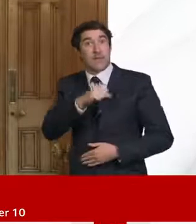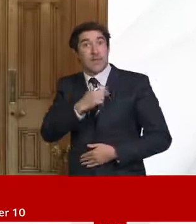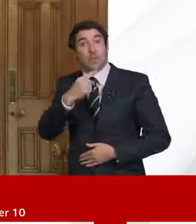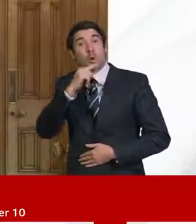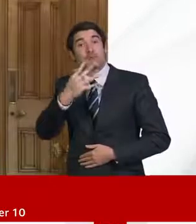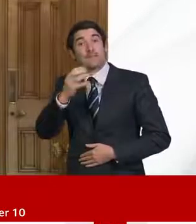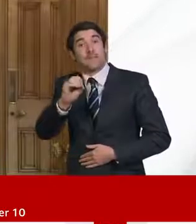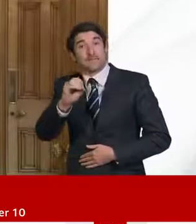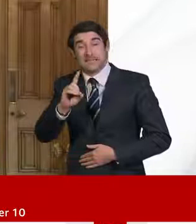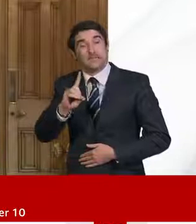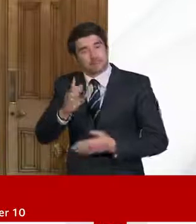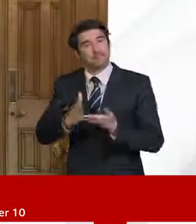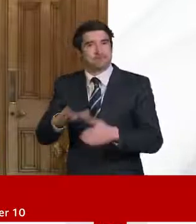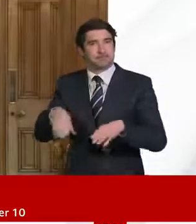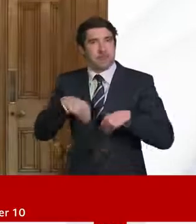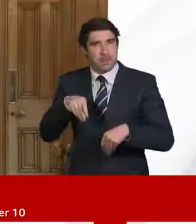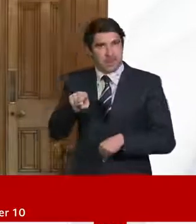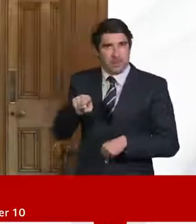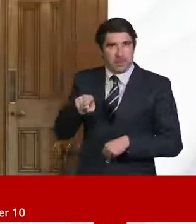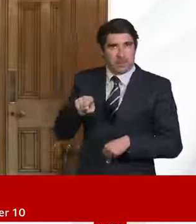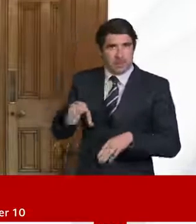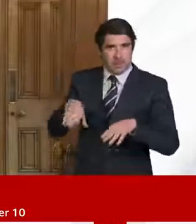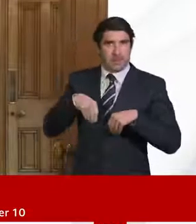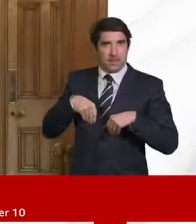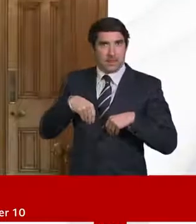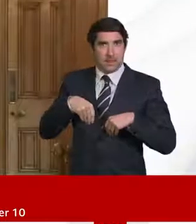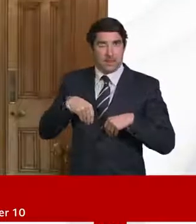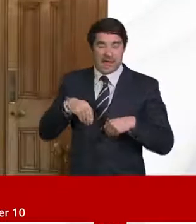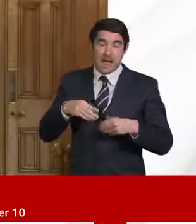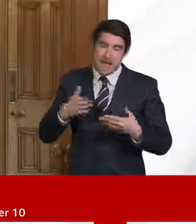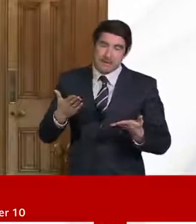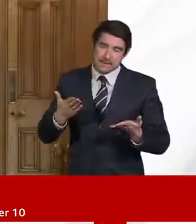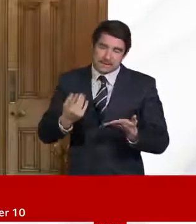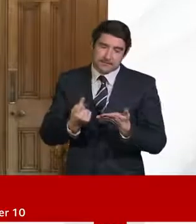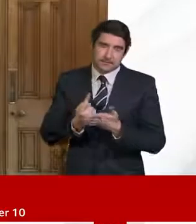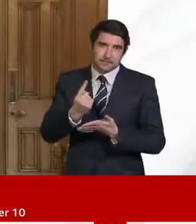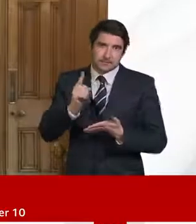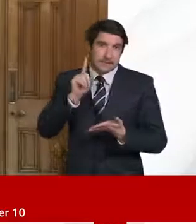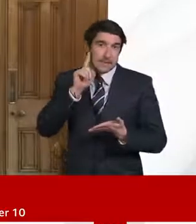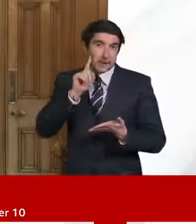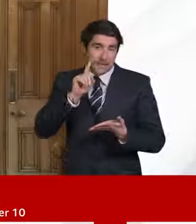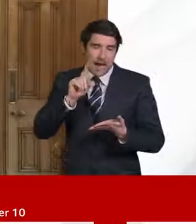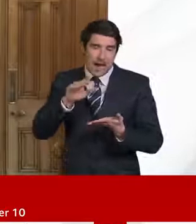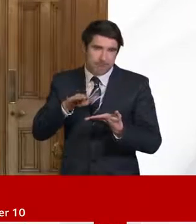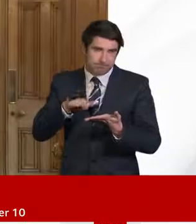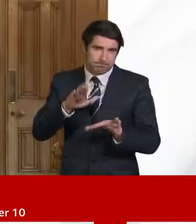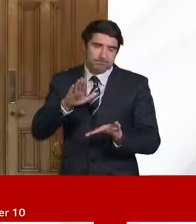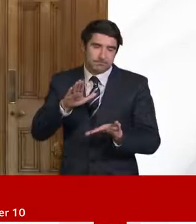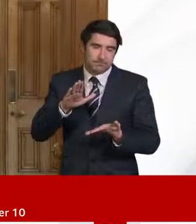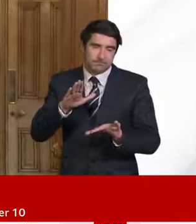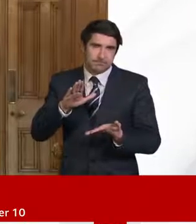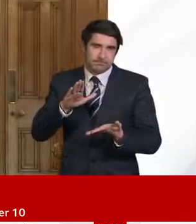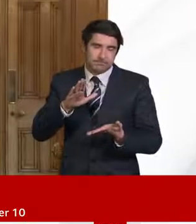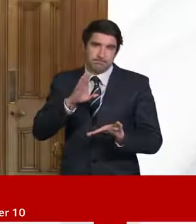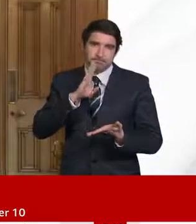25,150 have tested positive. And sadly, yesterday we recorded the highest single increase in the number of